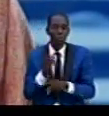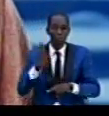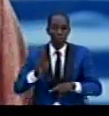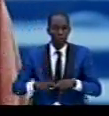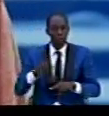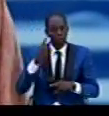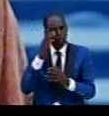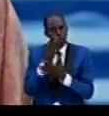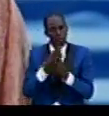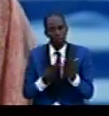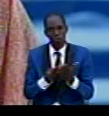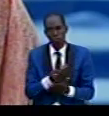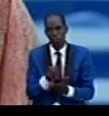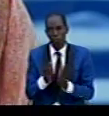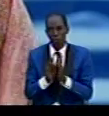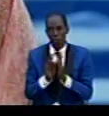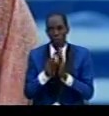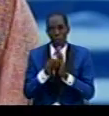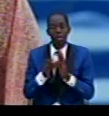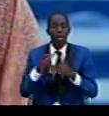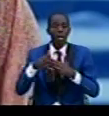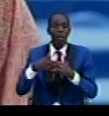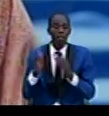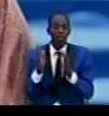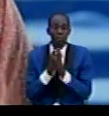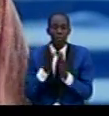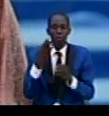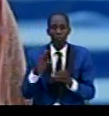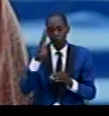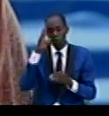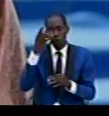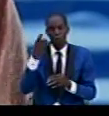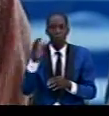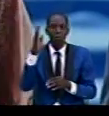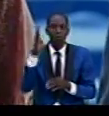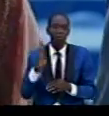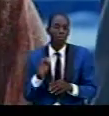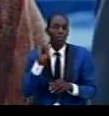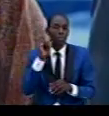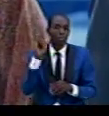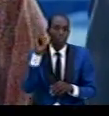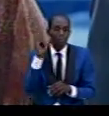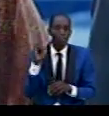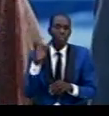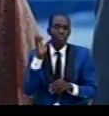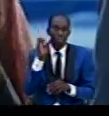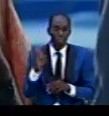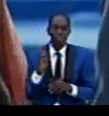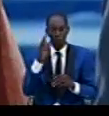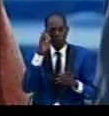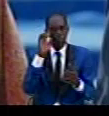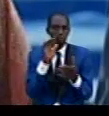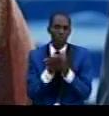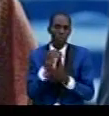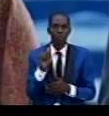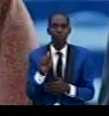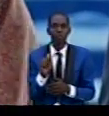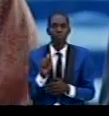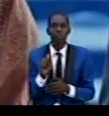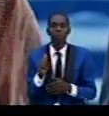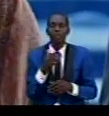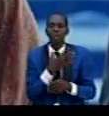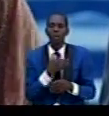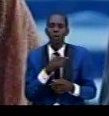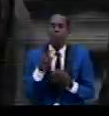yesterday, after the prayer of the man of God, after the last amen, I believed. I was not yet connected online. So when the state of affairs was like, we should